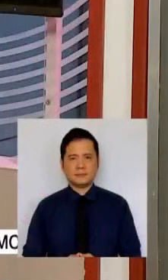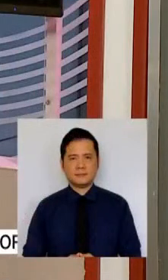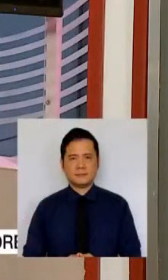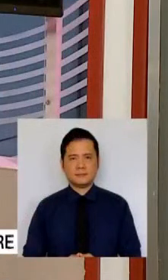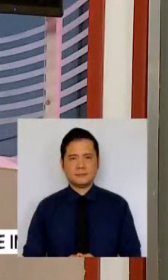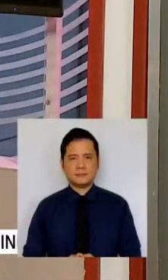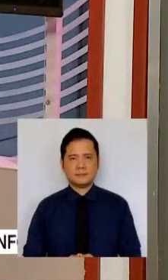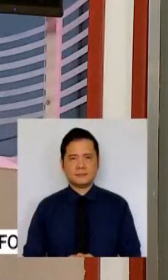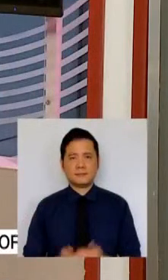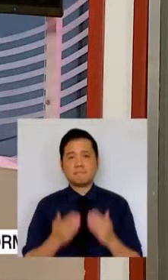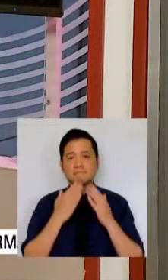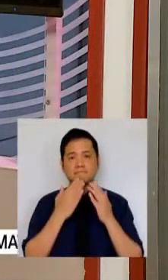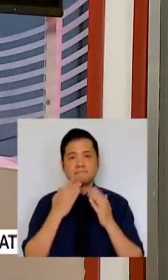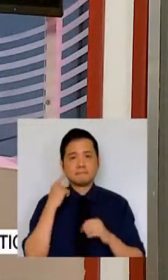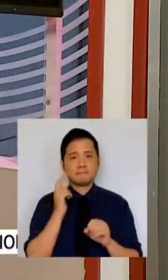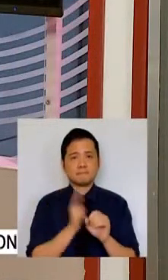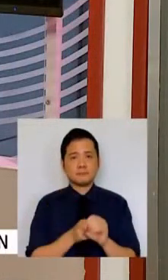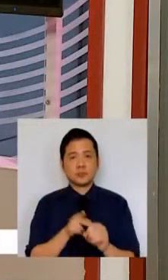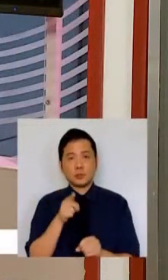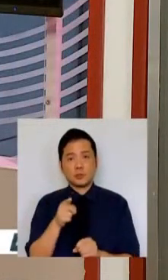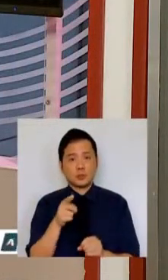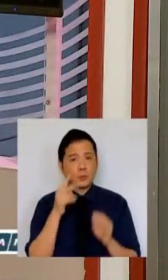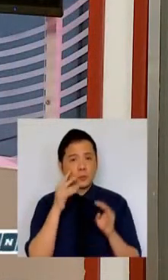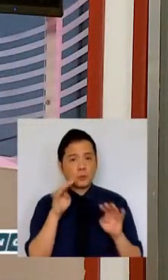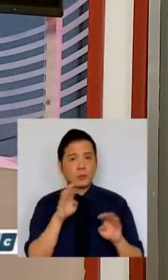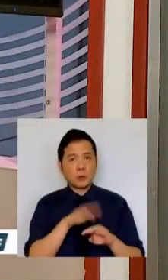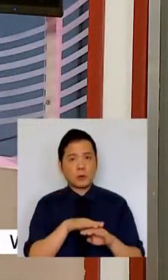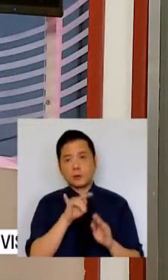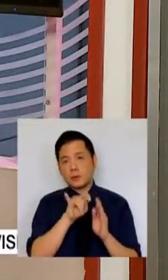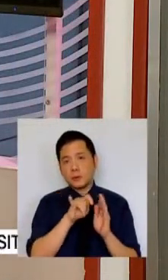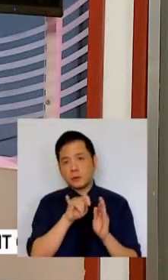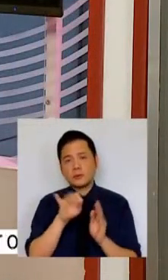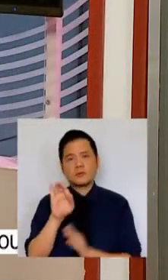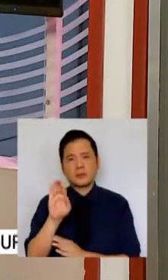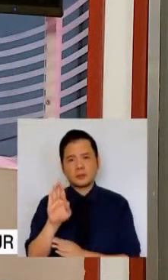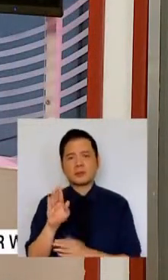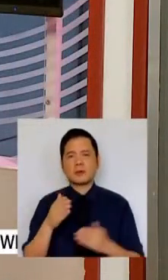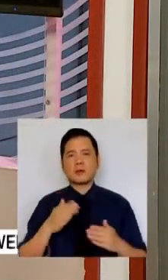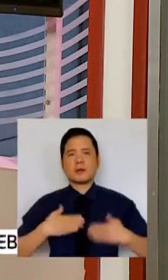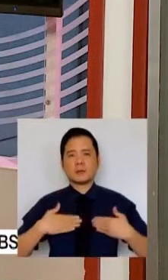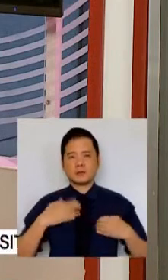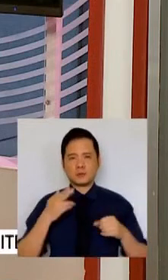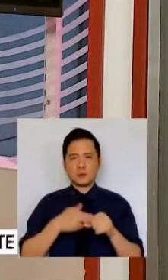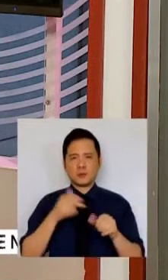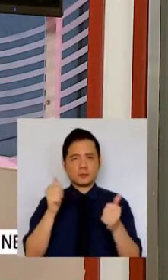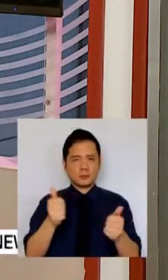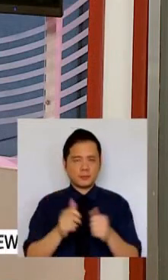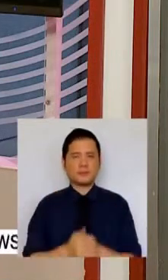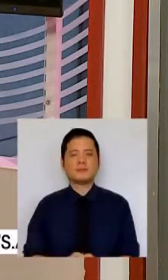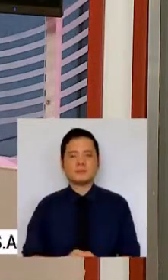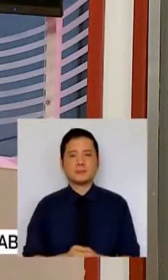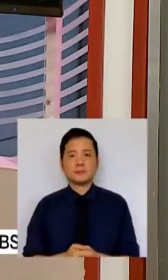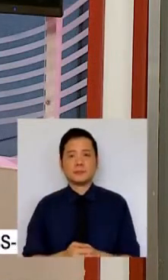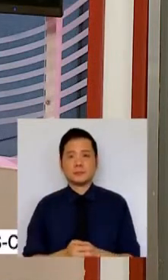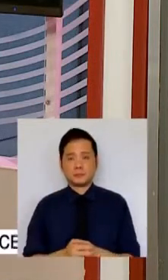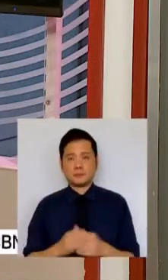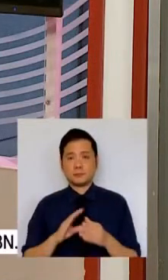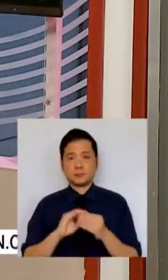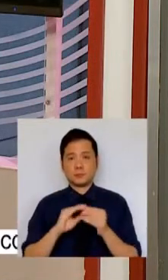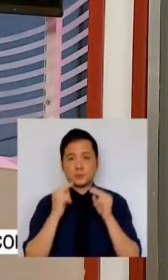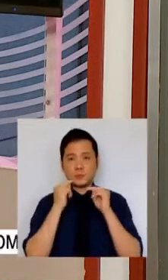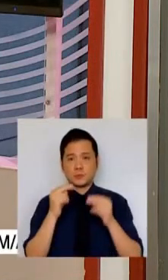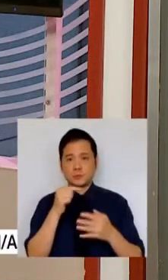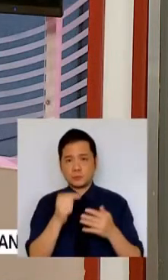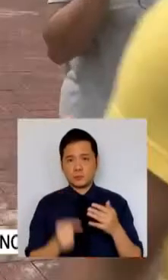Hey, thanks for joining us. For those of you watching us on YouTube and on Facebook, glad you could join us today. Topping the midday news, Metro Manila looking to